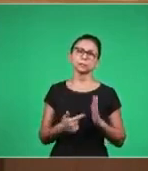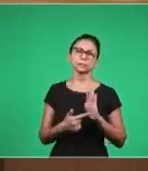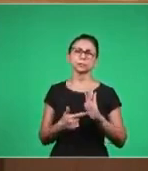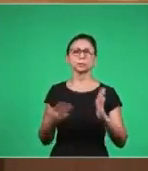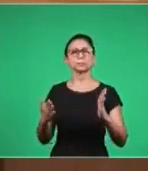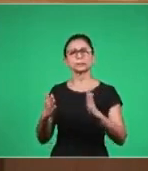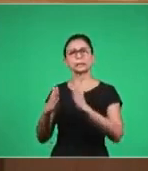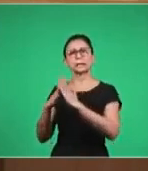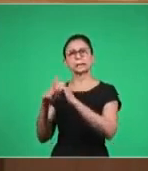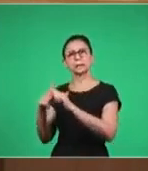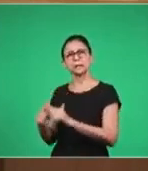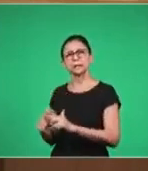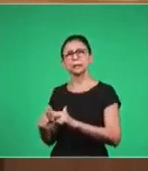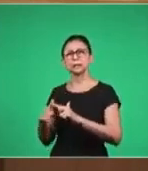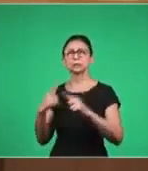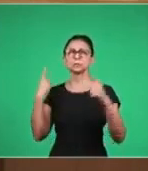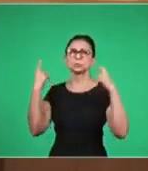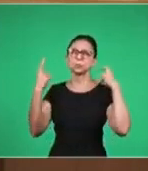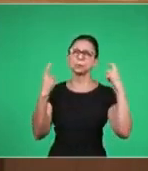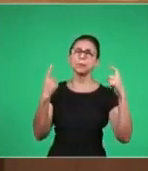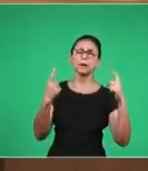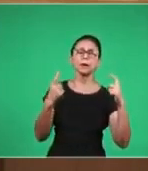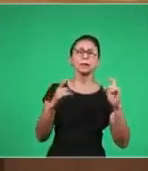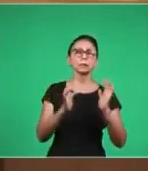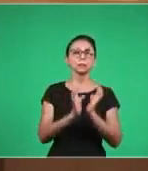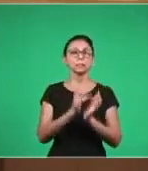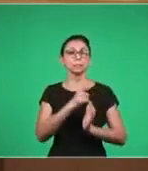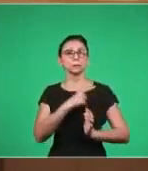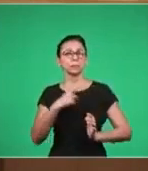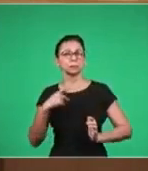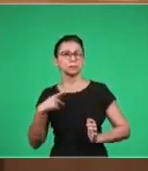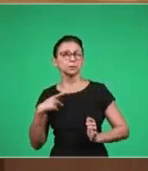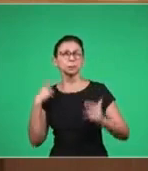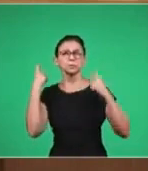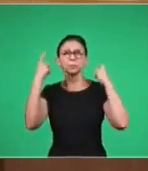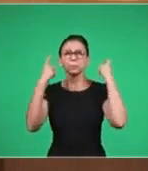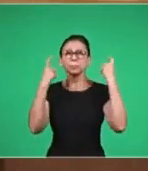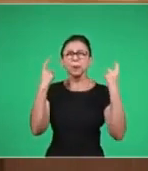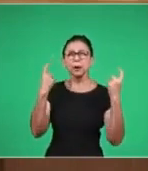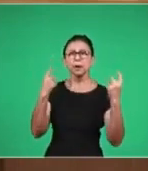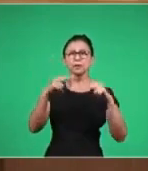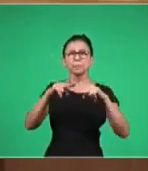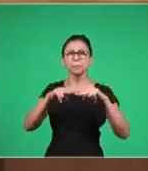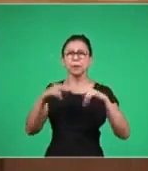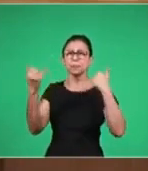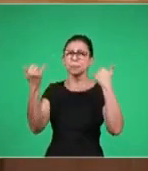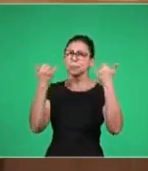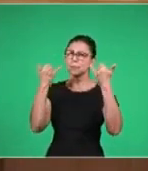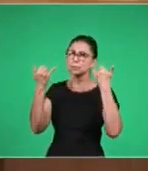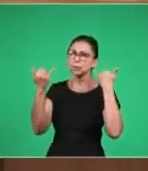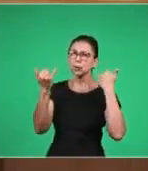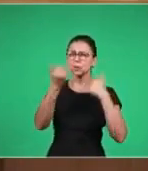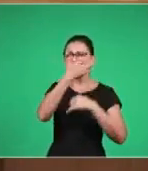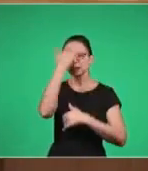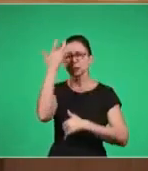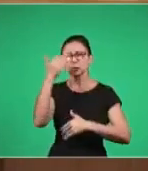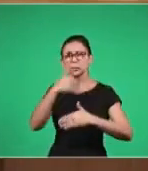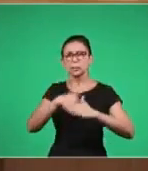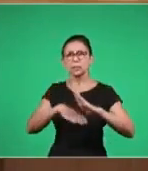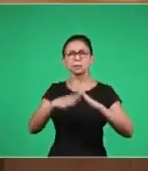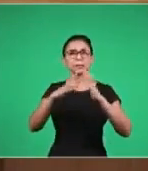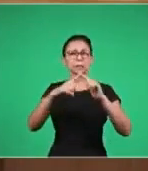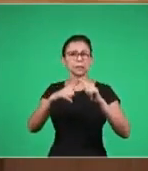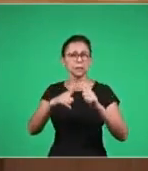about the church, about the presbytery, and the informations.